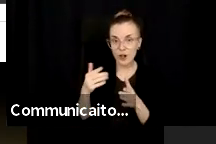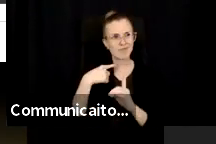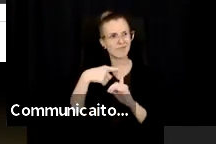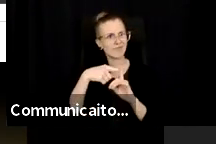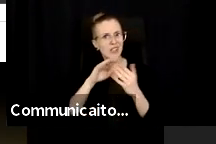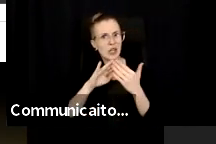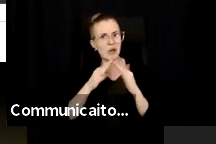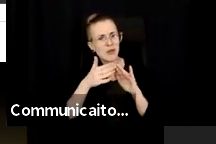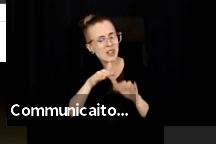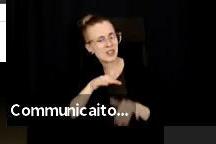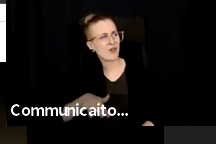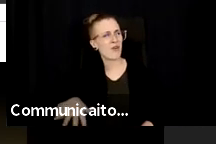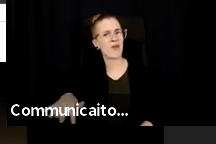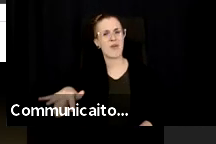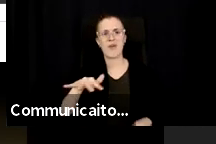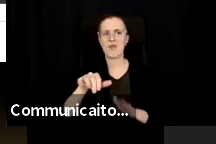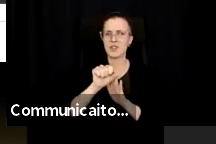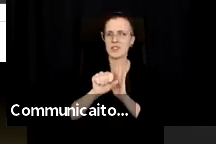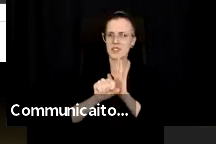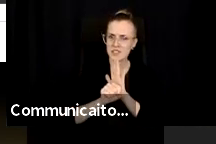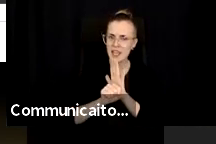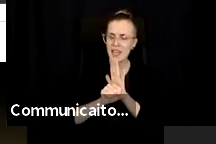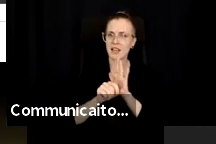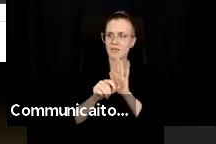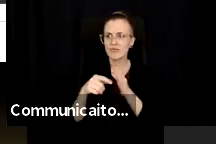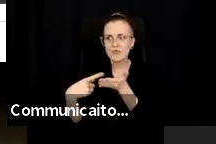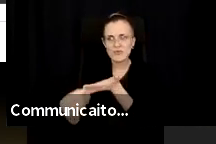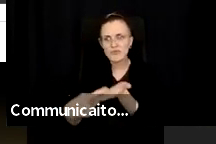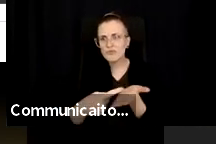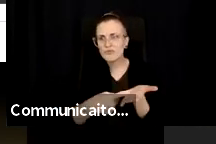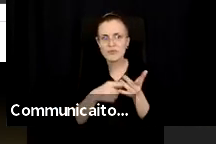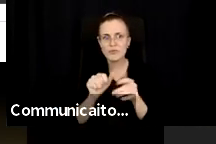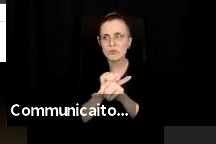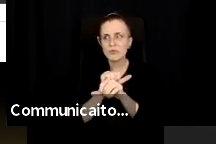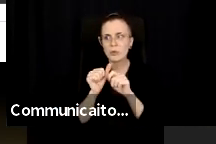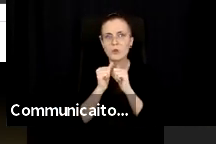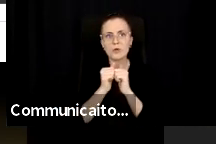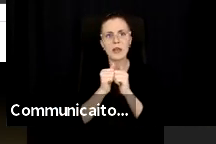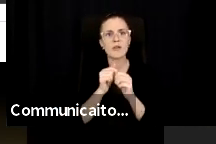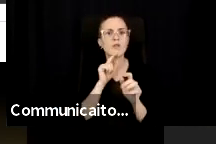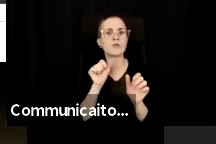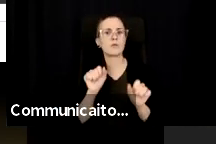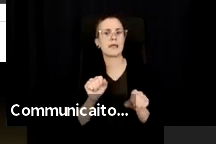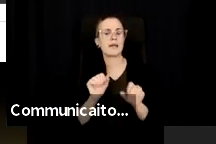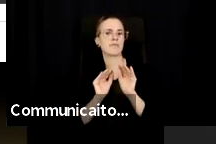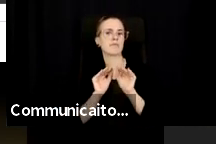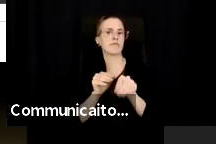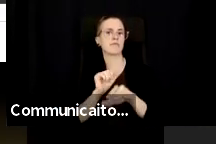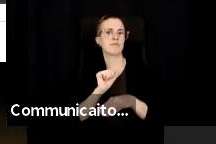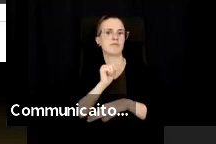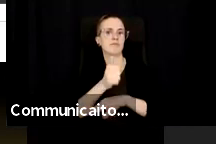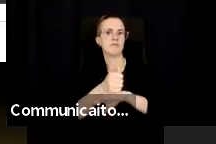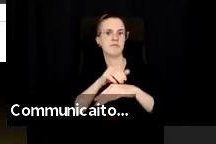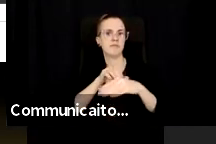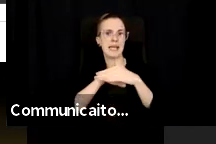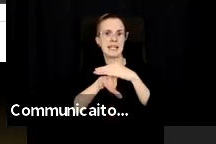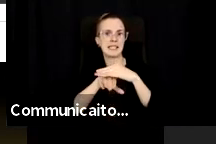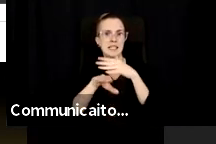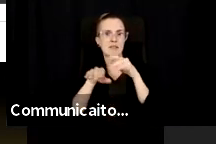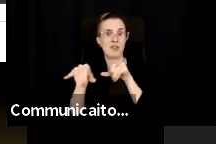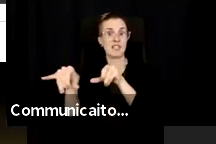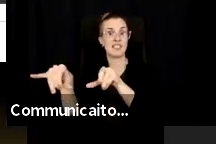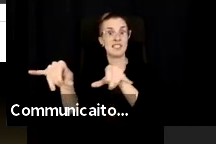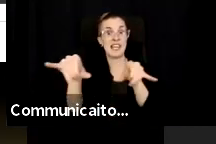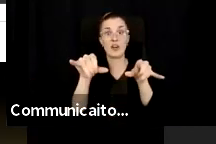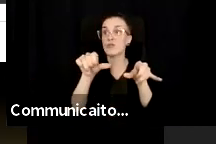state to implement accessibility standards that existed nowhere else